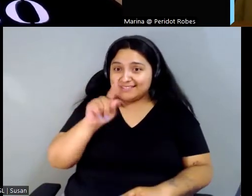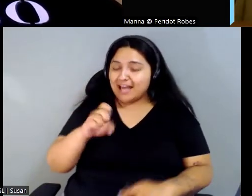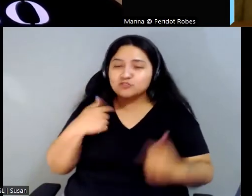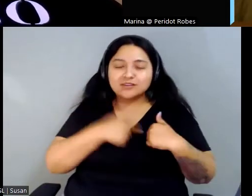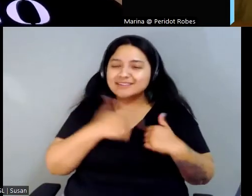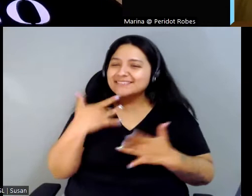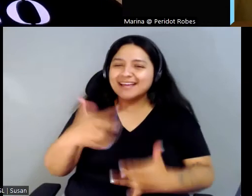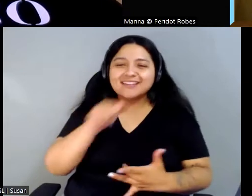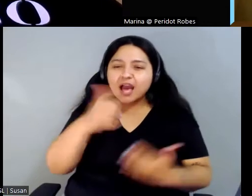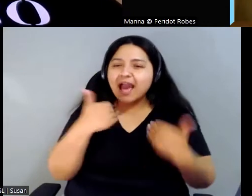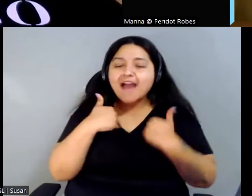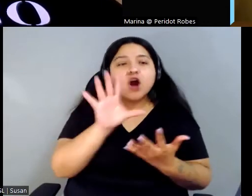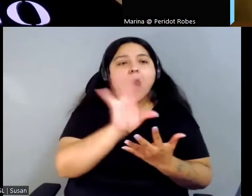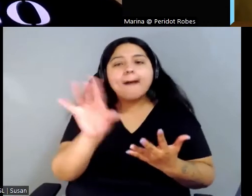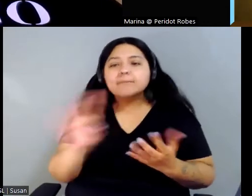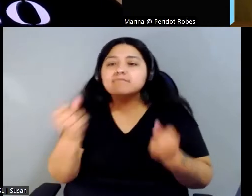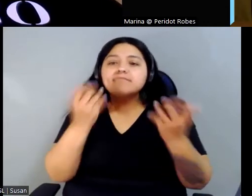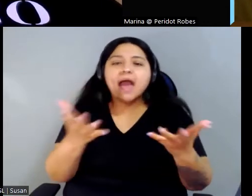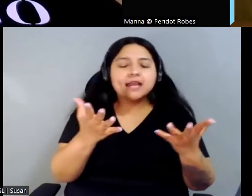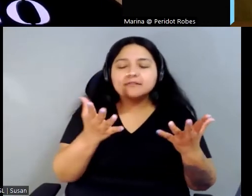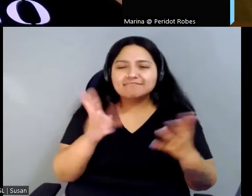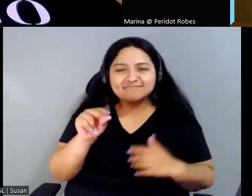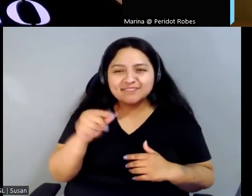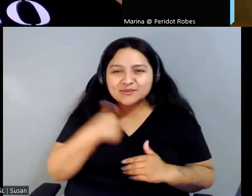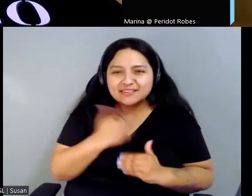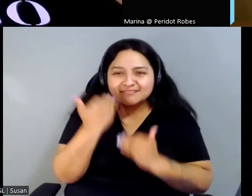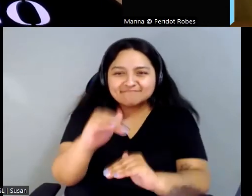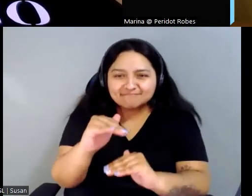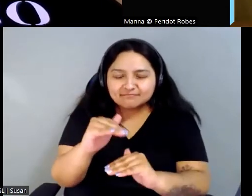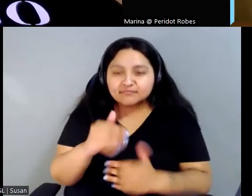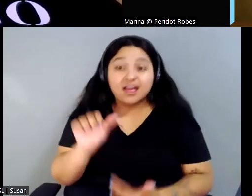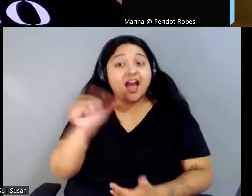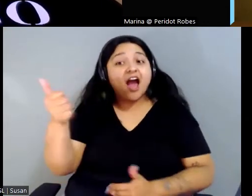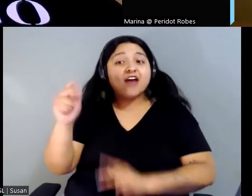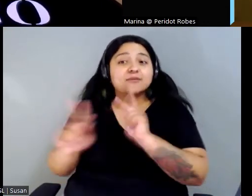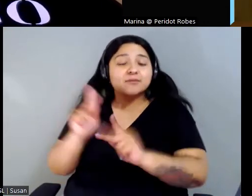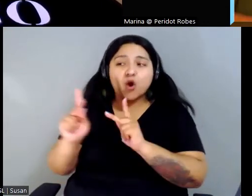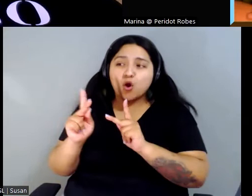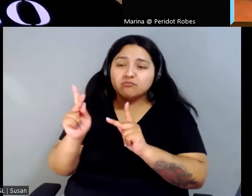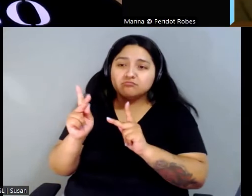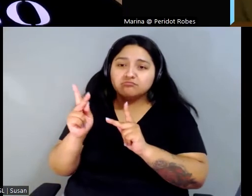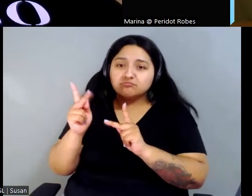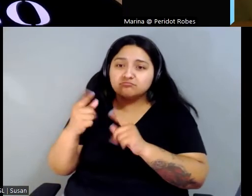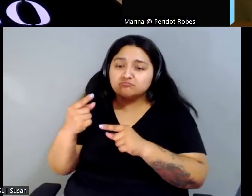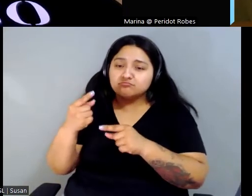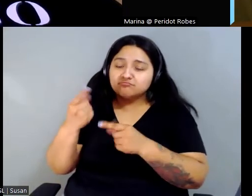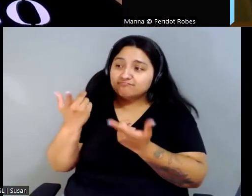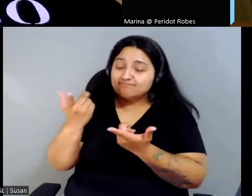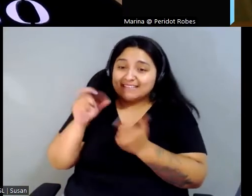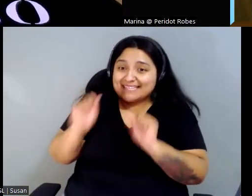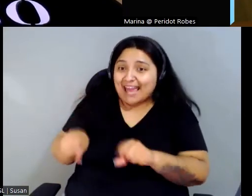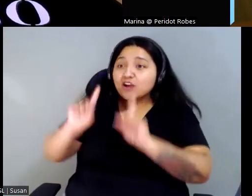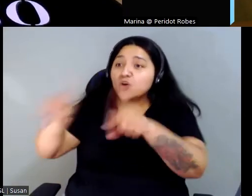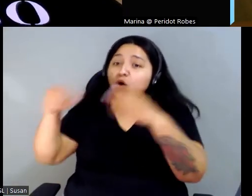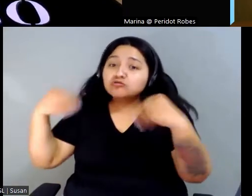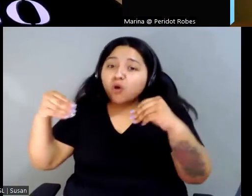if we have, we don't have like, everybody else can go into a store and, you know, have 50 dresses to choose